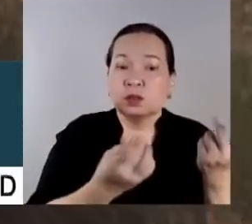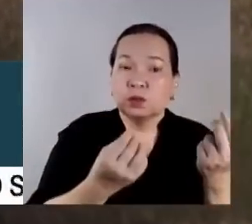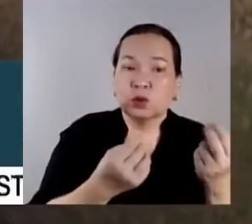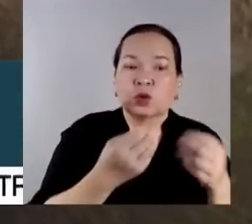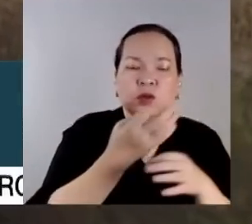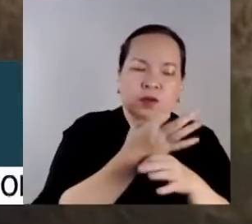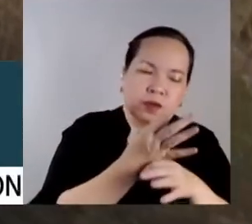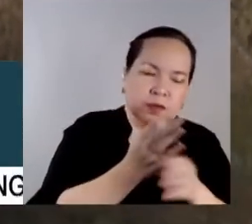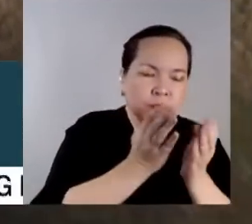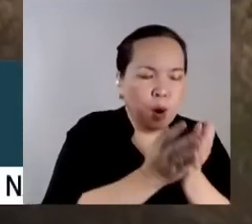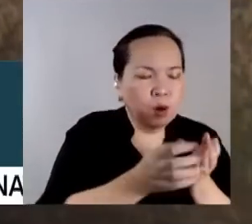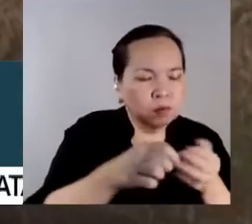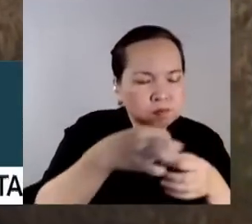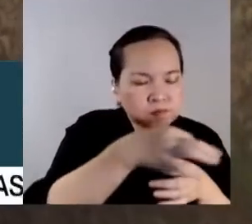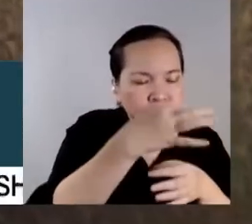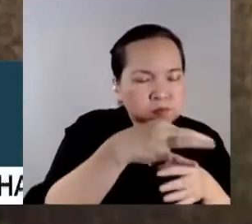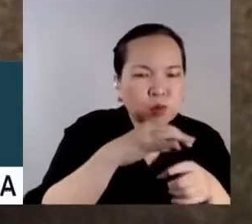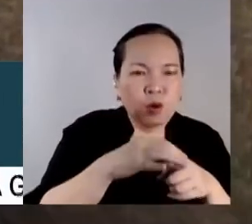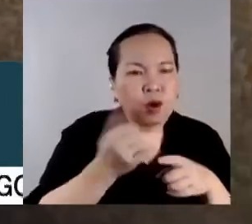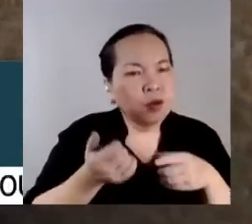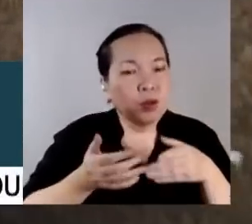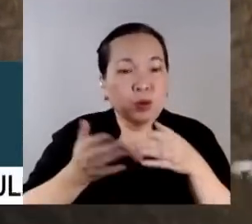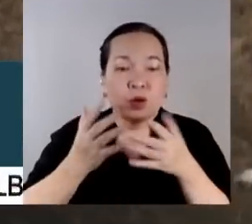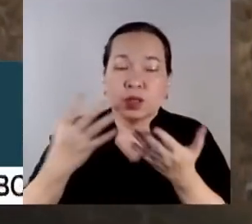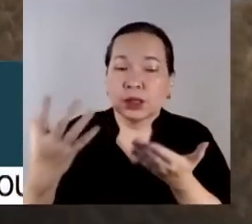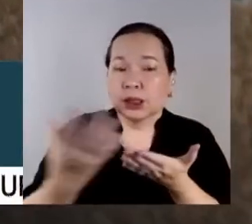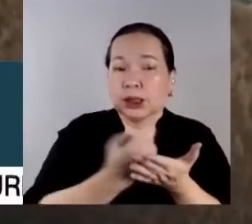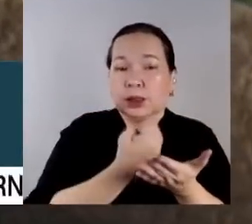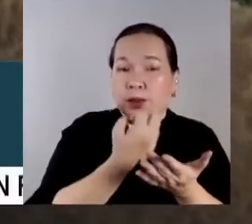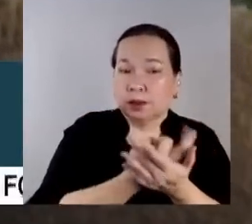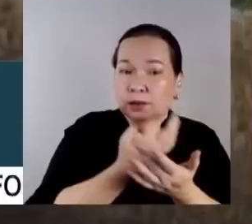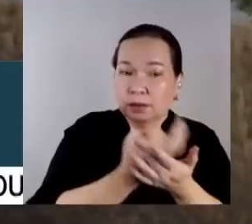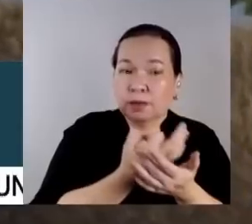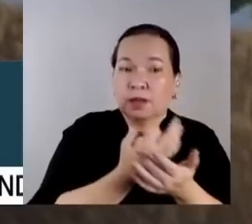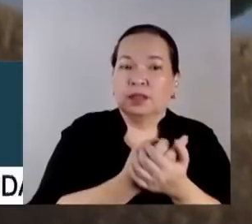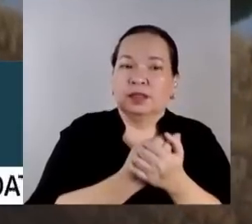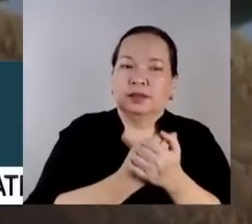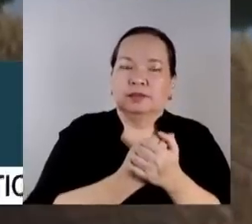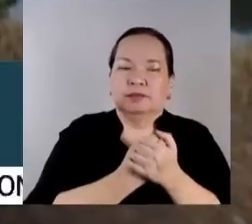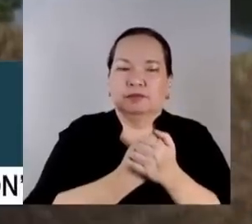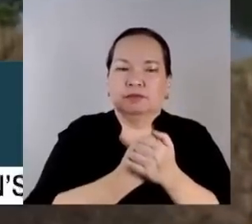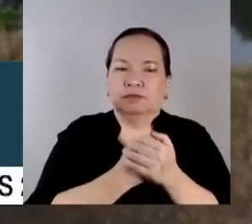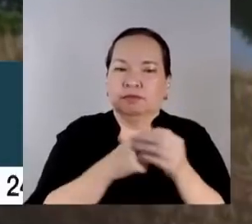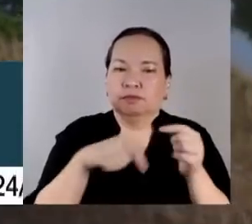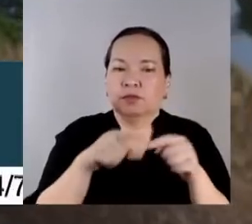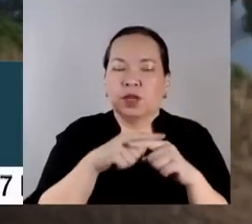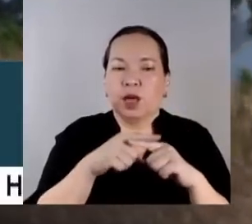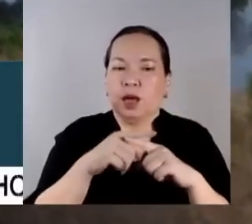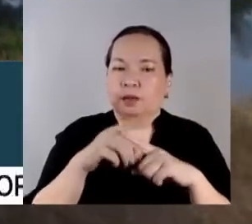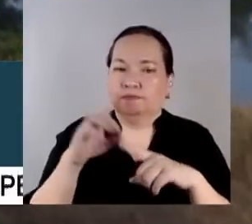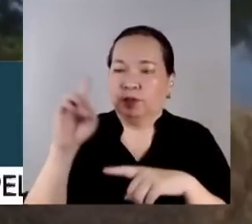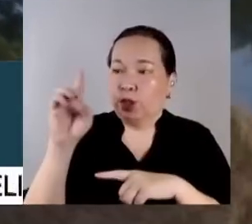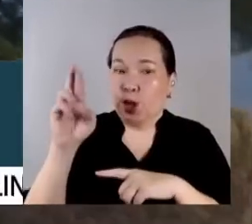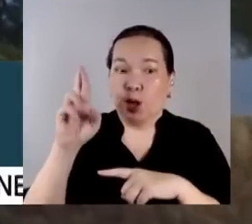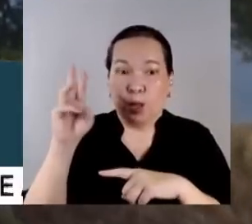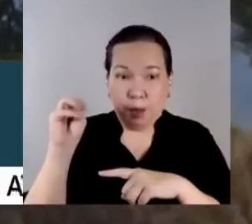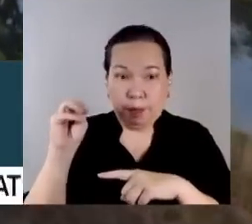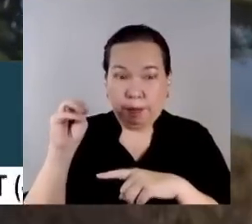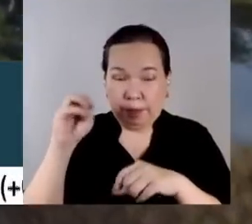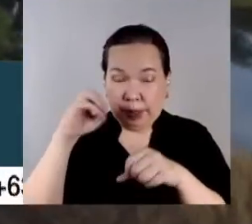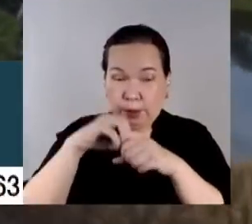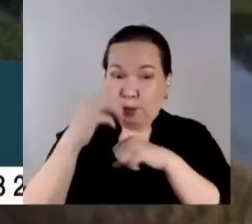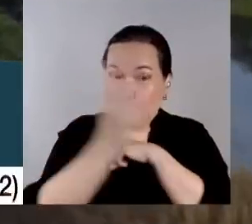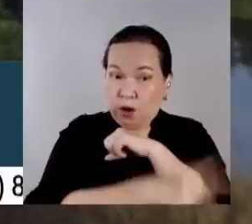or turn to alternative ways of earning by repairing fishing spears. The Provincial Disaster Risk Reduction and Management Office reiterates